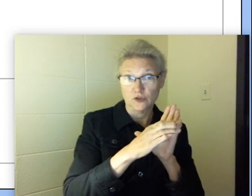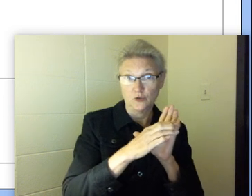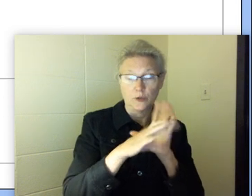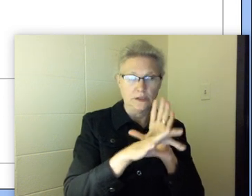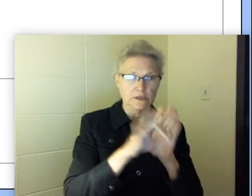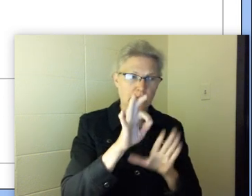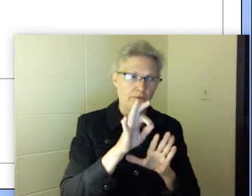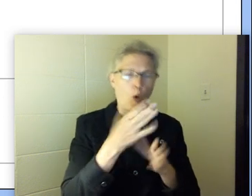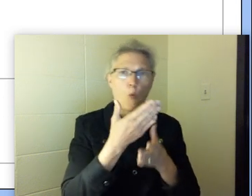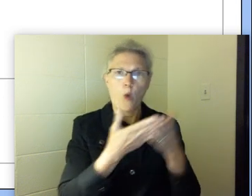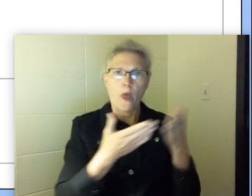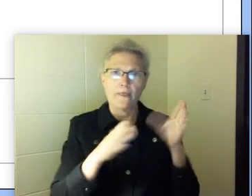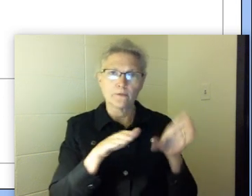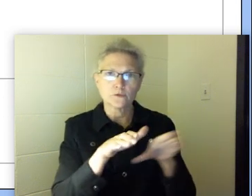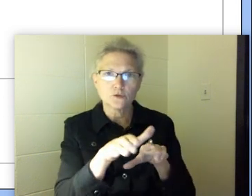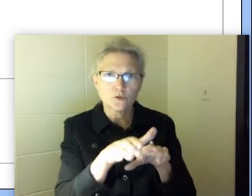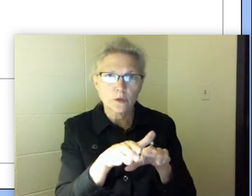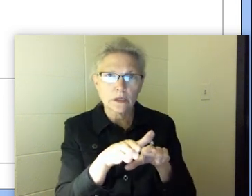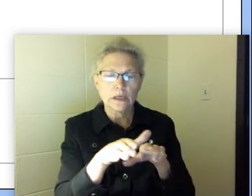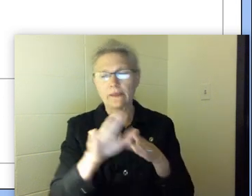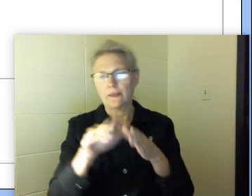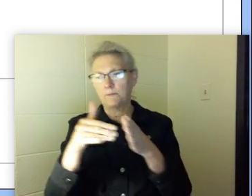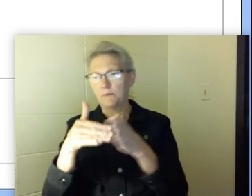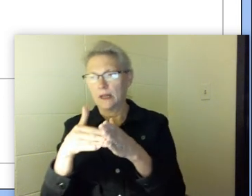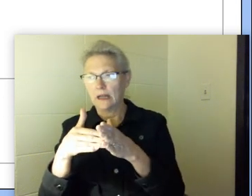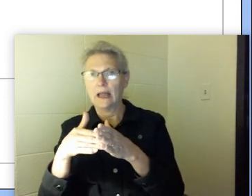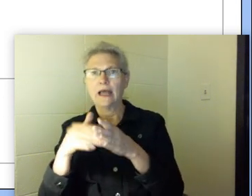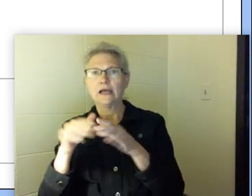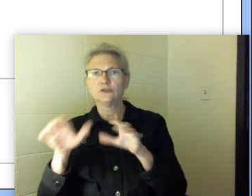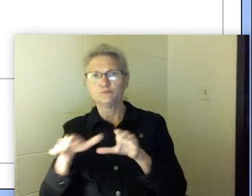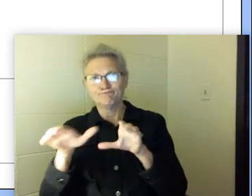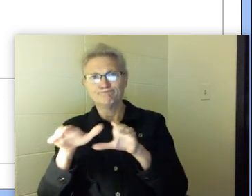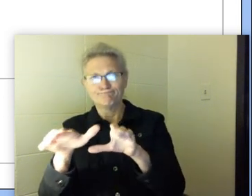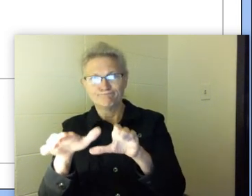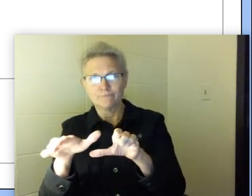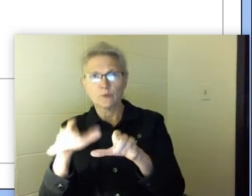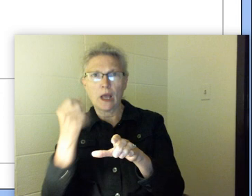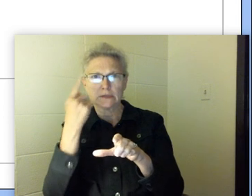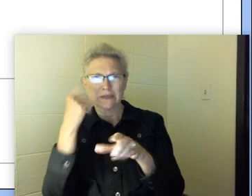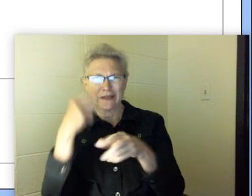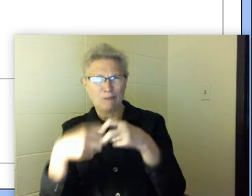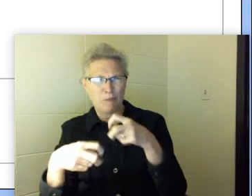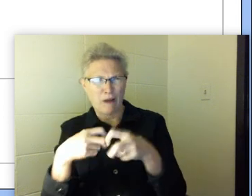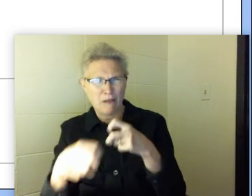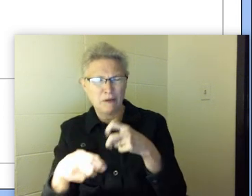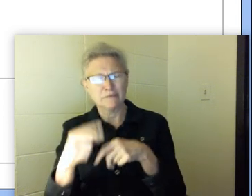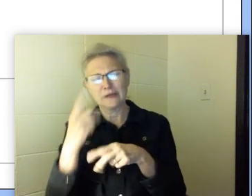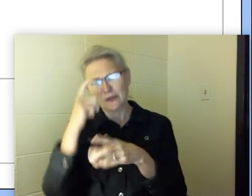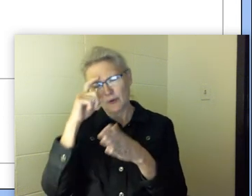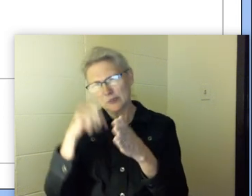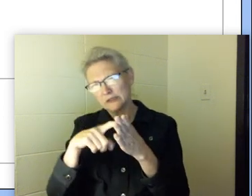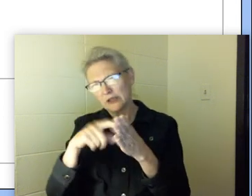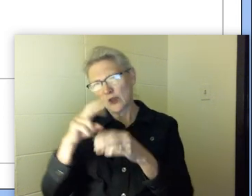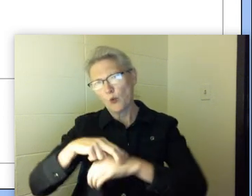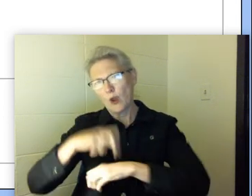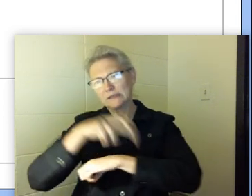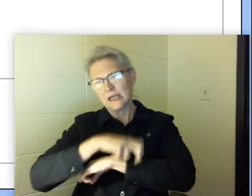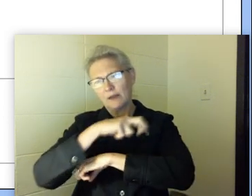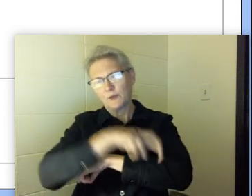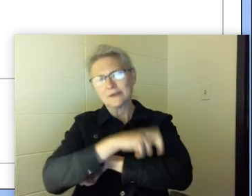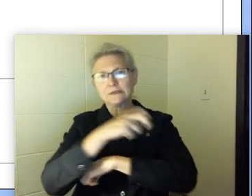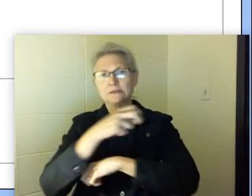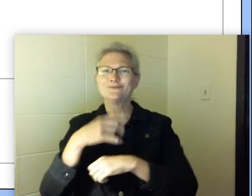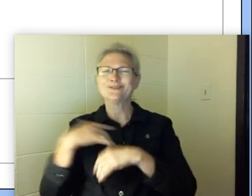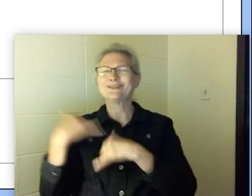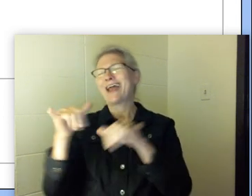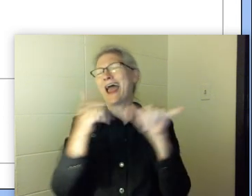discovered, what they were doing. In the middle, as we were starting to understand the problem, we, noticed that the grasshopper was having